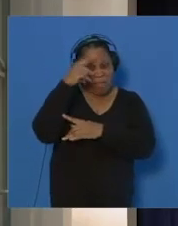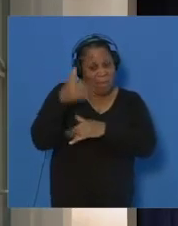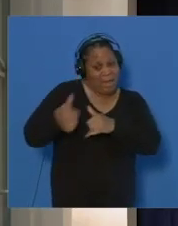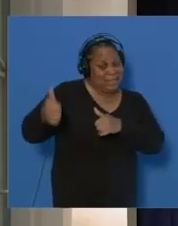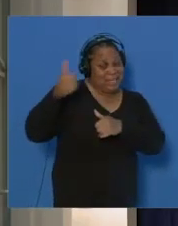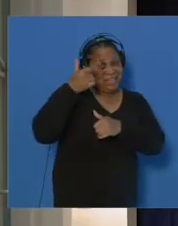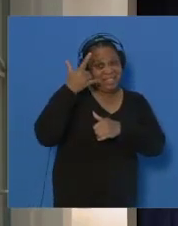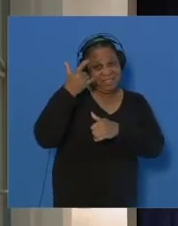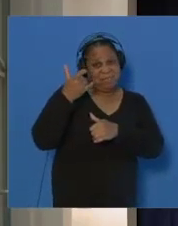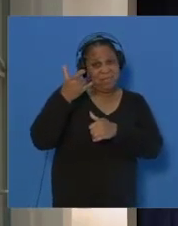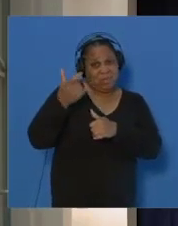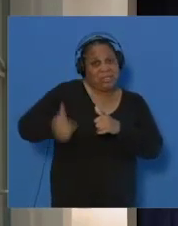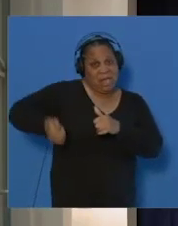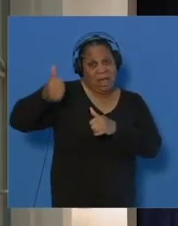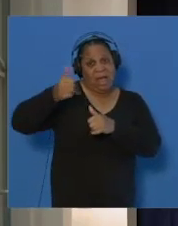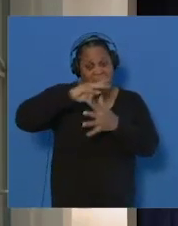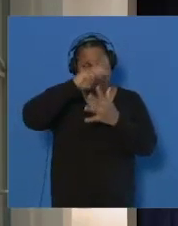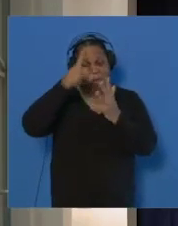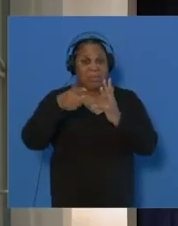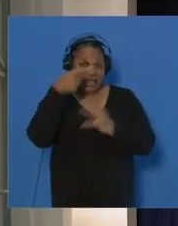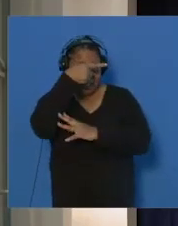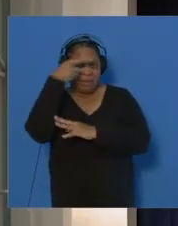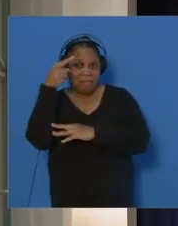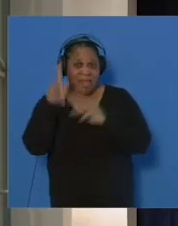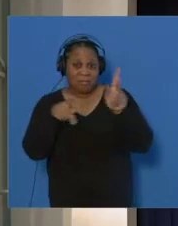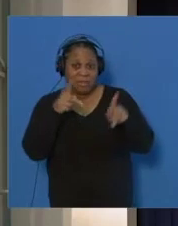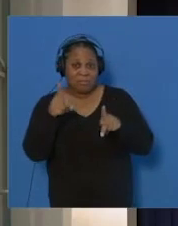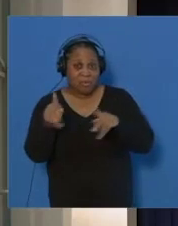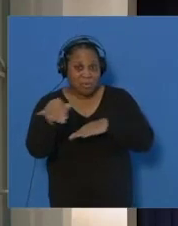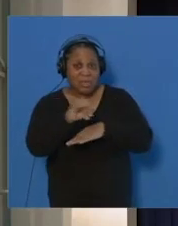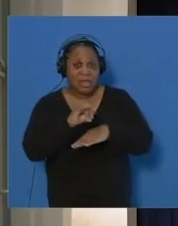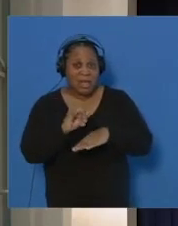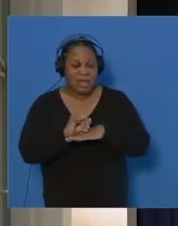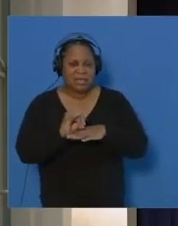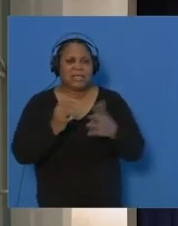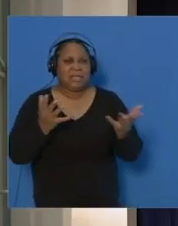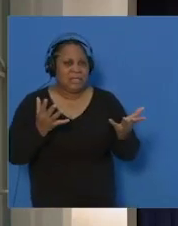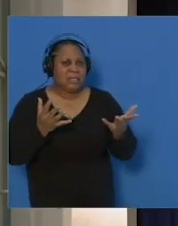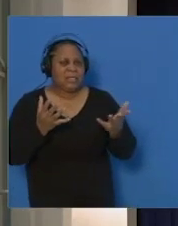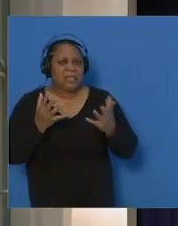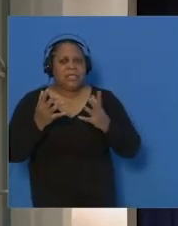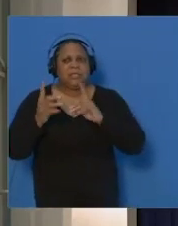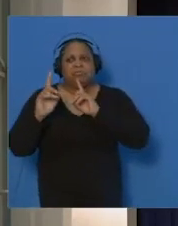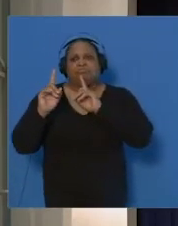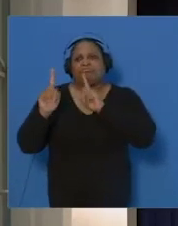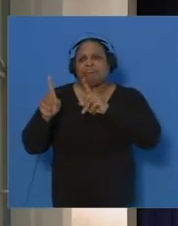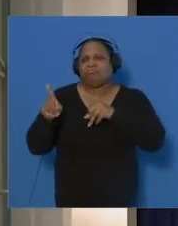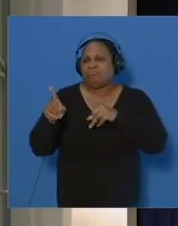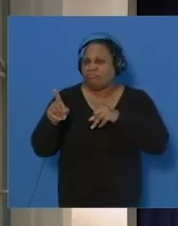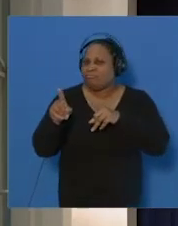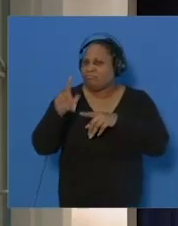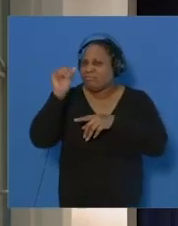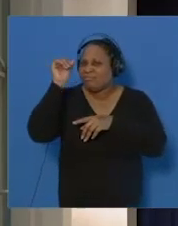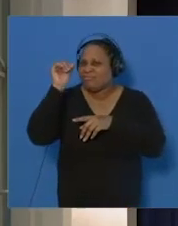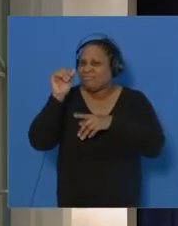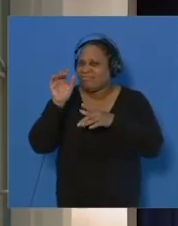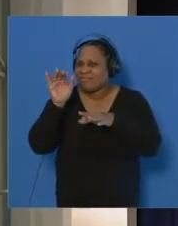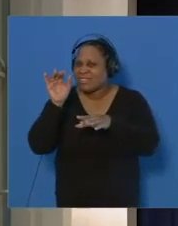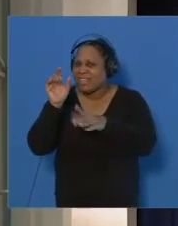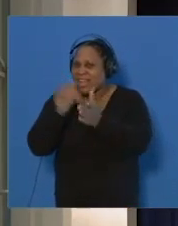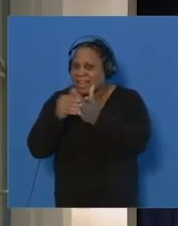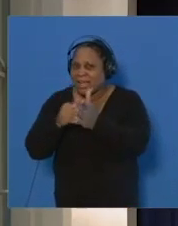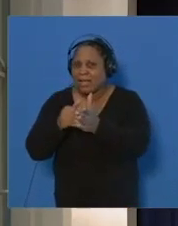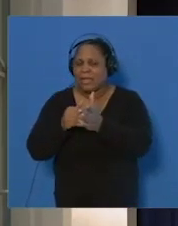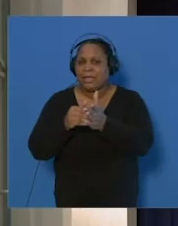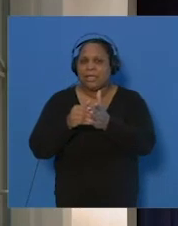our demographic does have a higher black population on the island? I'm sorry, do you mind repeating your question again? I'm trying to... Can you give me the figures